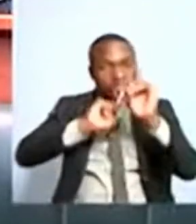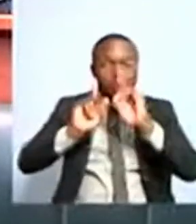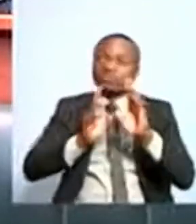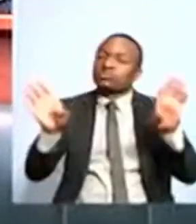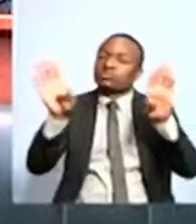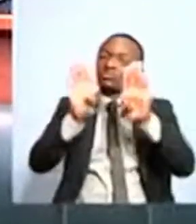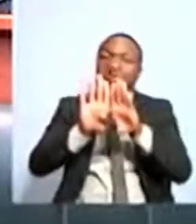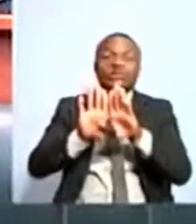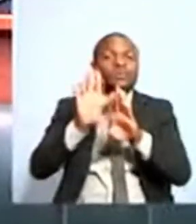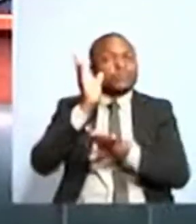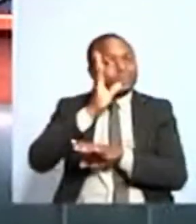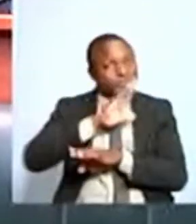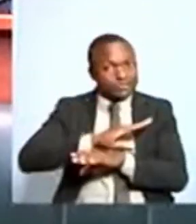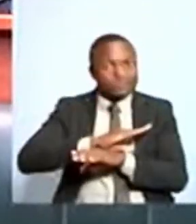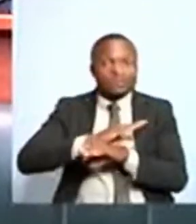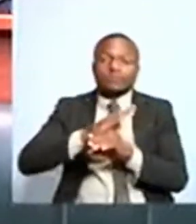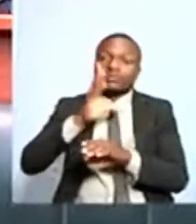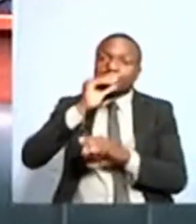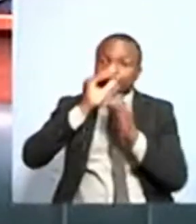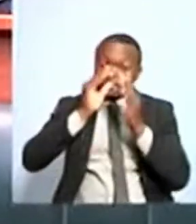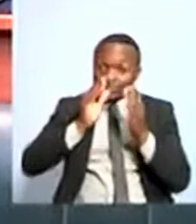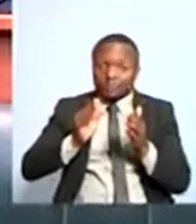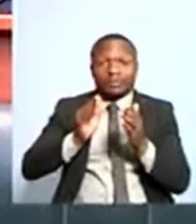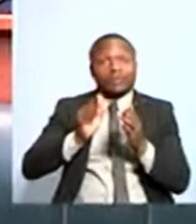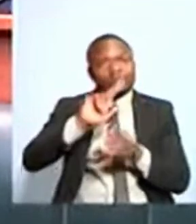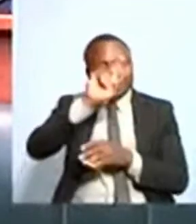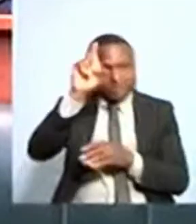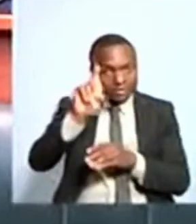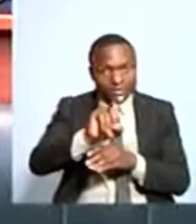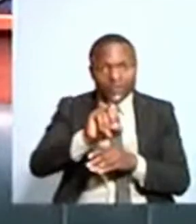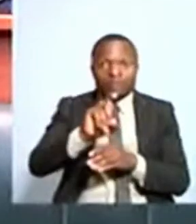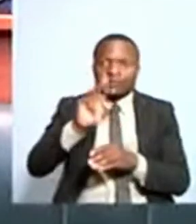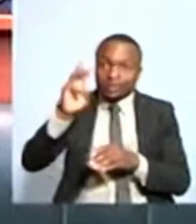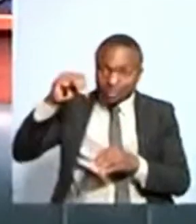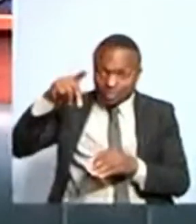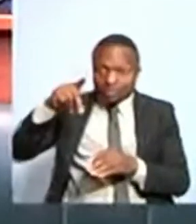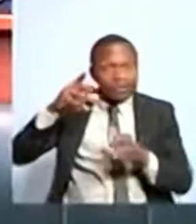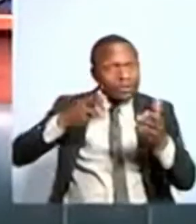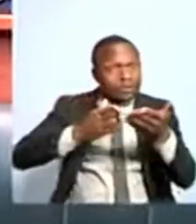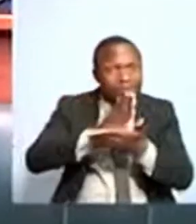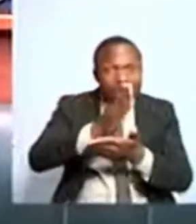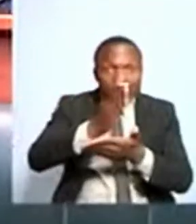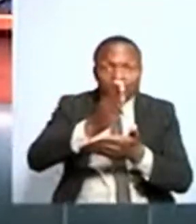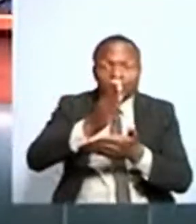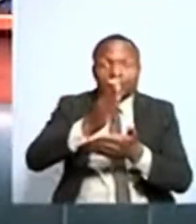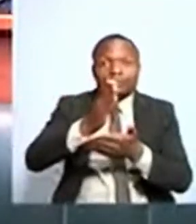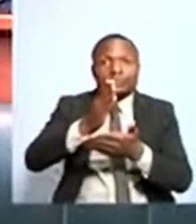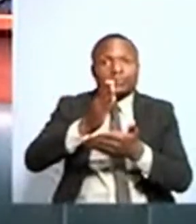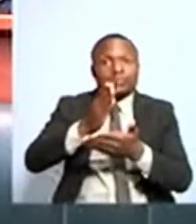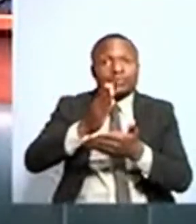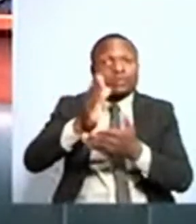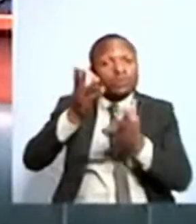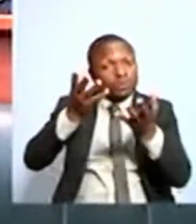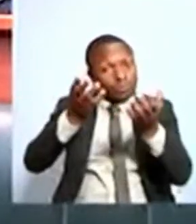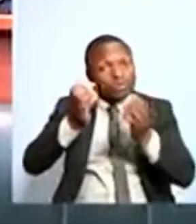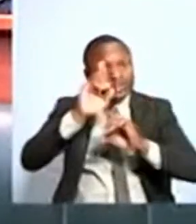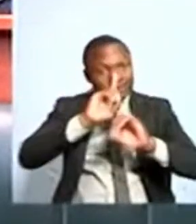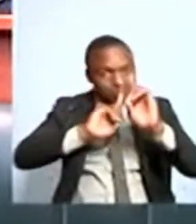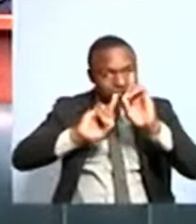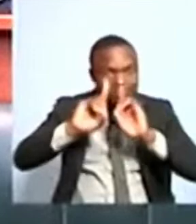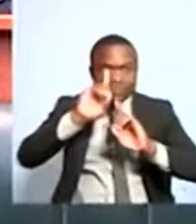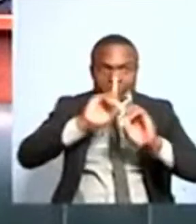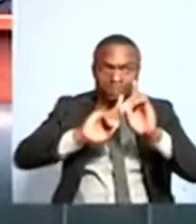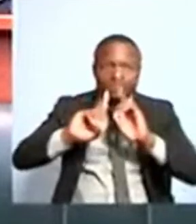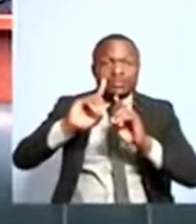closed. Therefore, Mr. Speaker, the question is the honourable member in order to attempt to debate